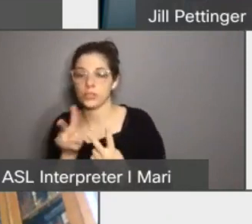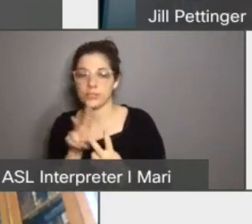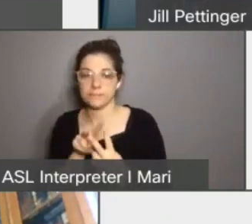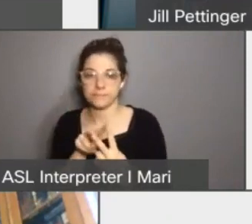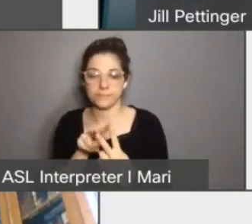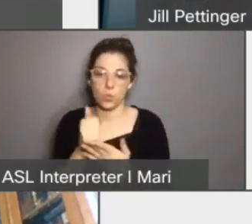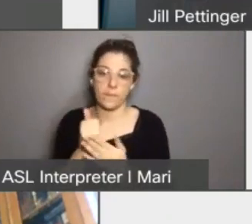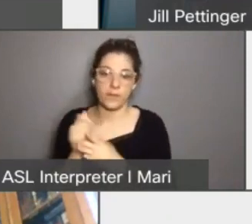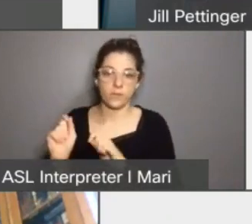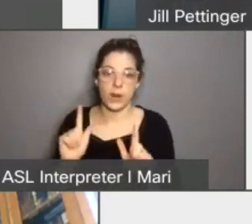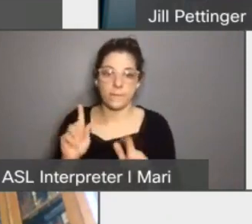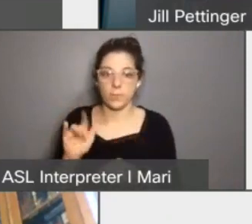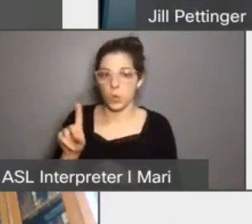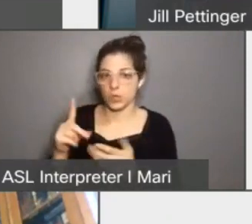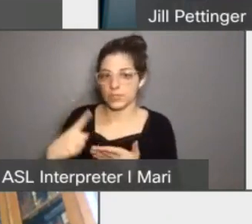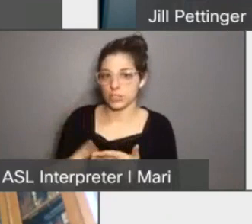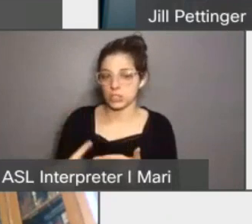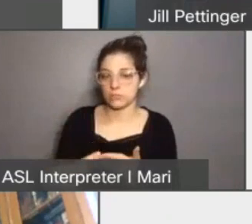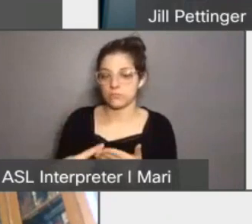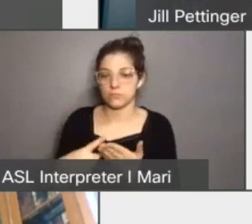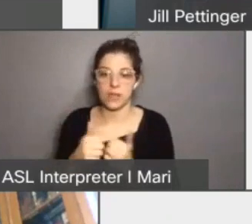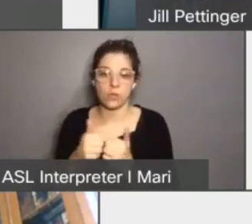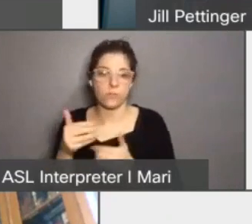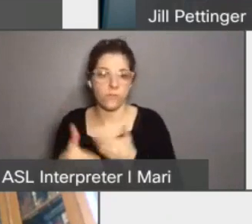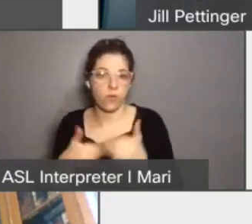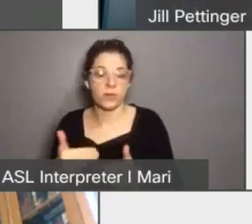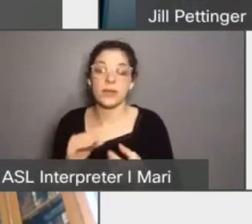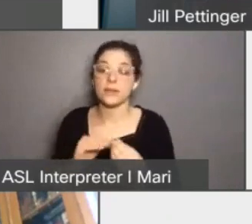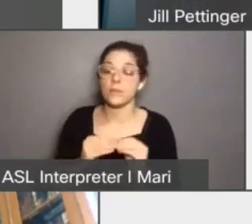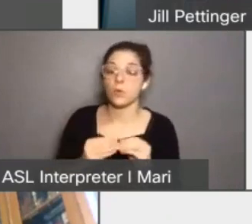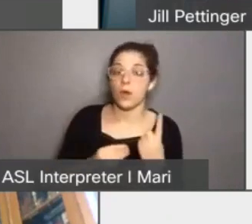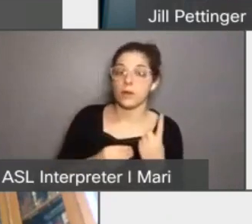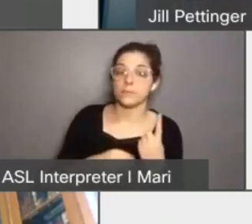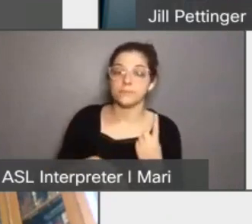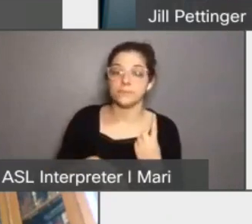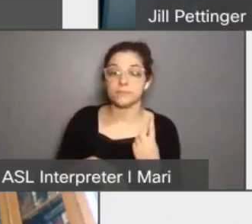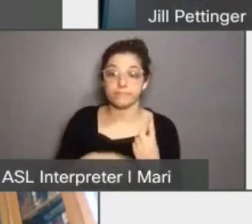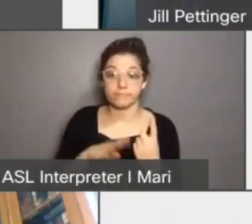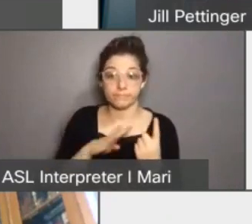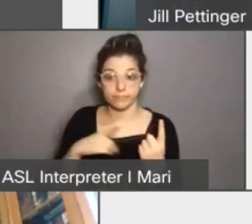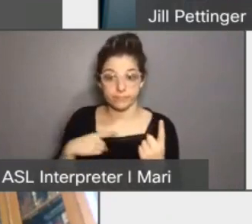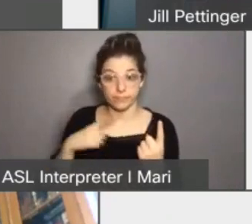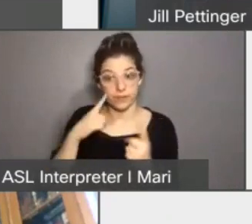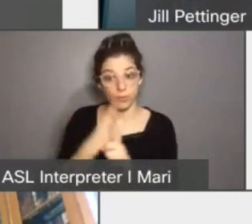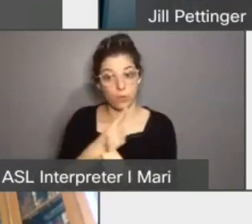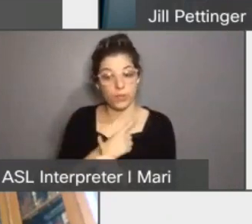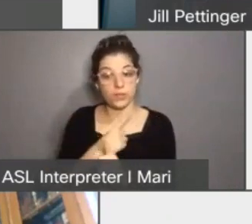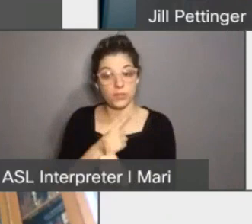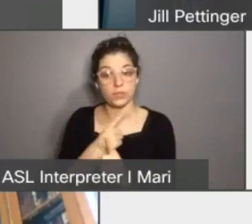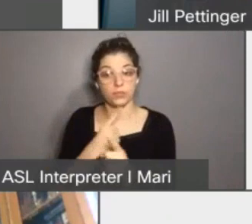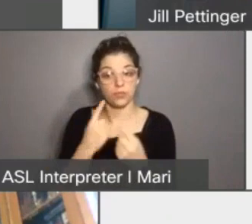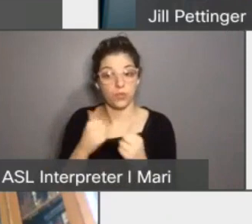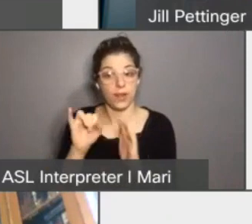help frame the board discussion, or how this could move forward. Number one is, does the board think it's appropriate to try